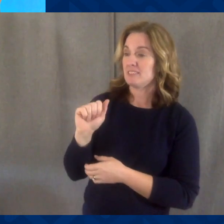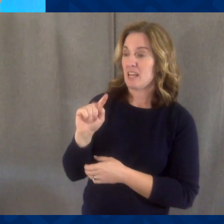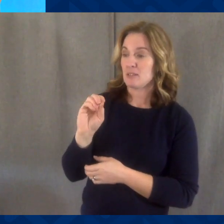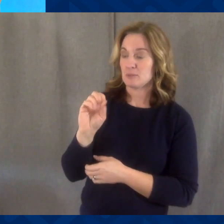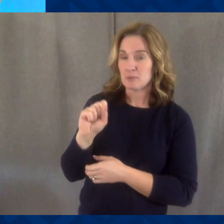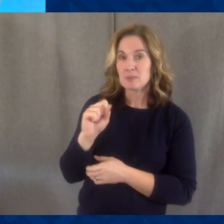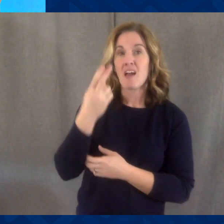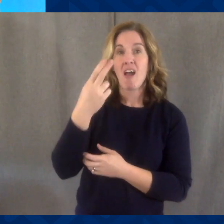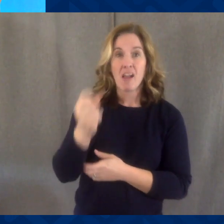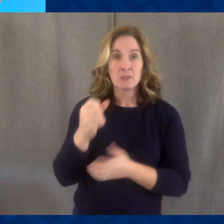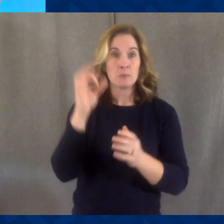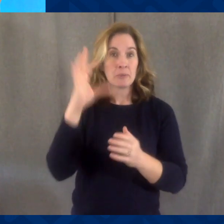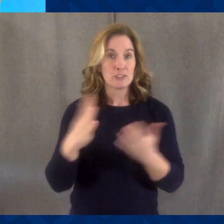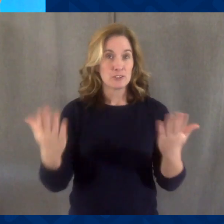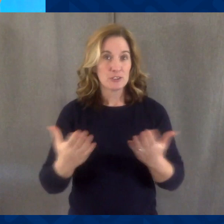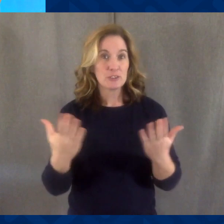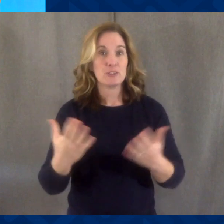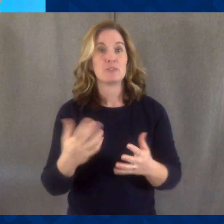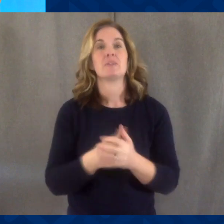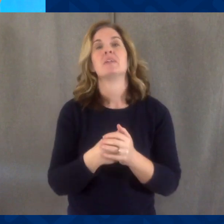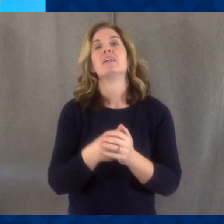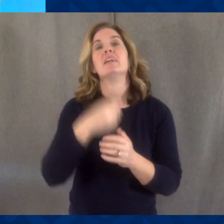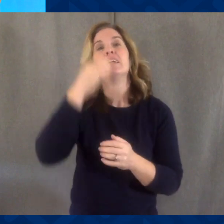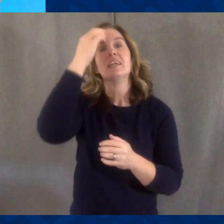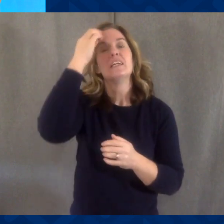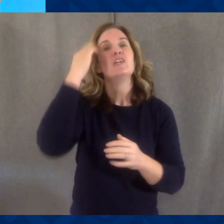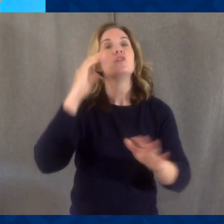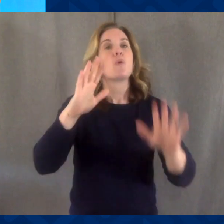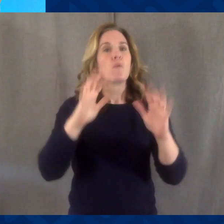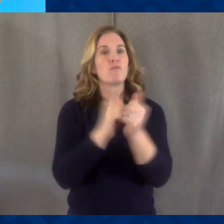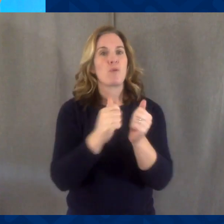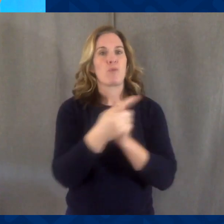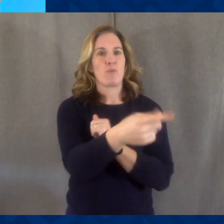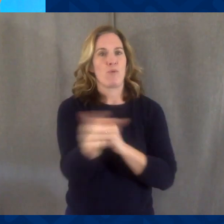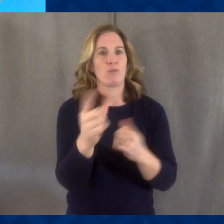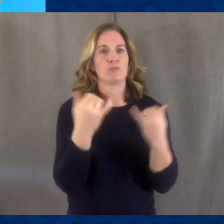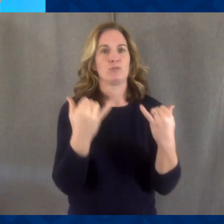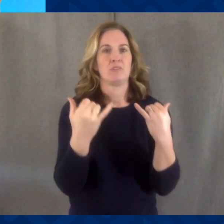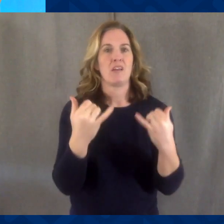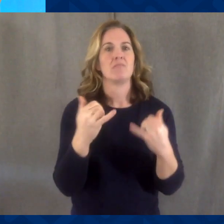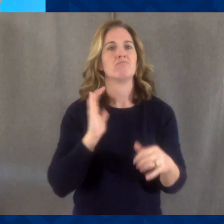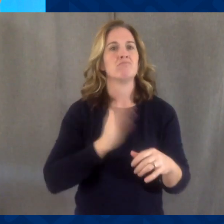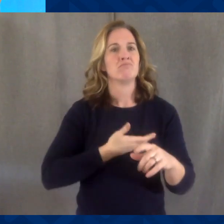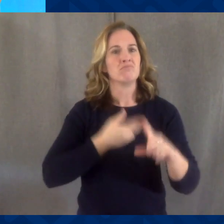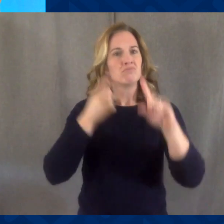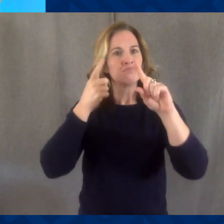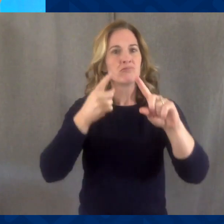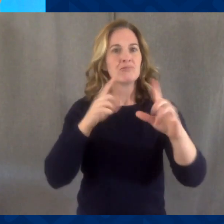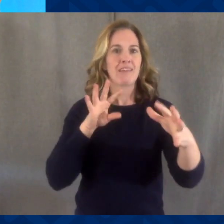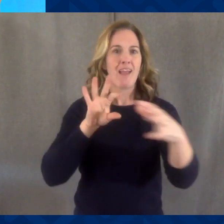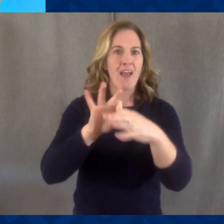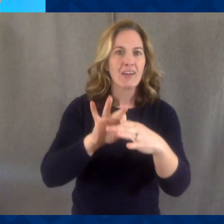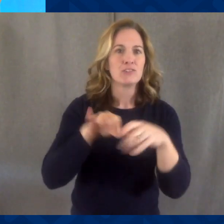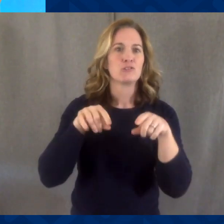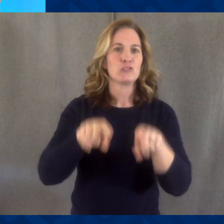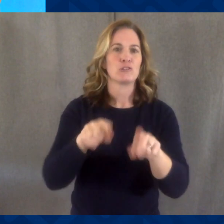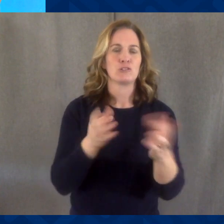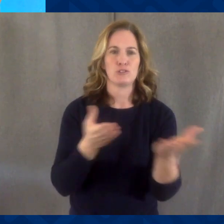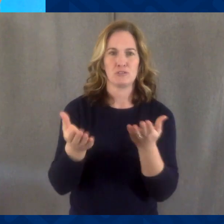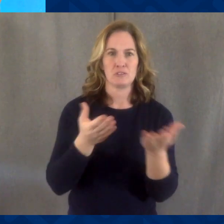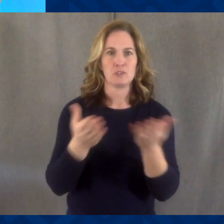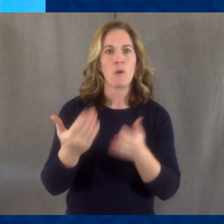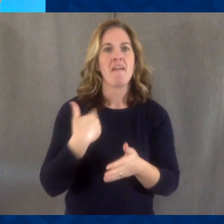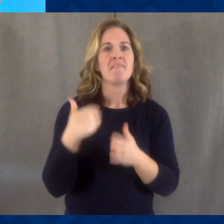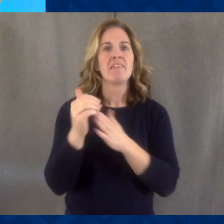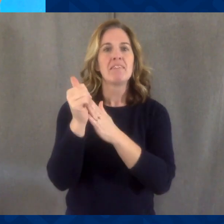here. Listen, it is so good to be with you all today. Listen, it is our heart to connect with you guys during our service. And so we have leaders